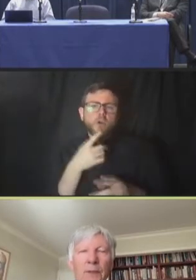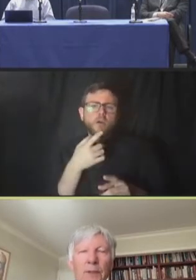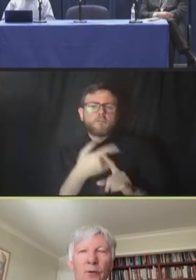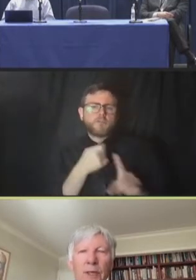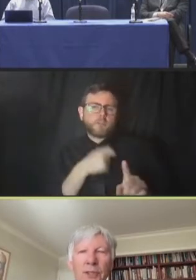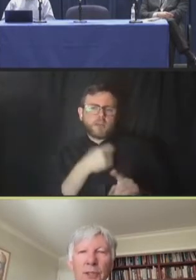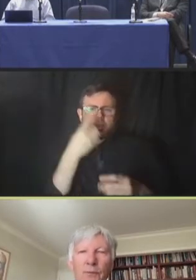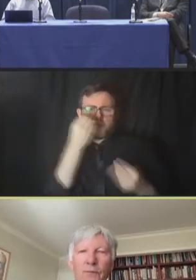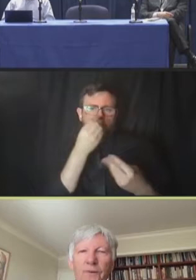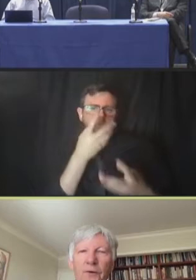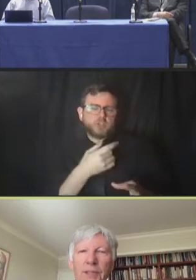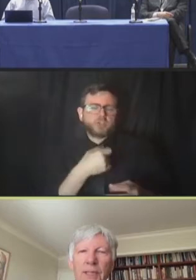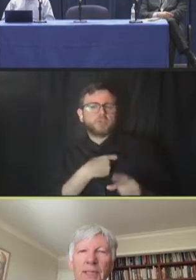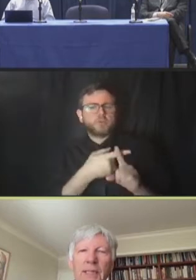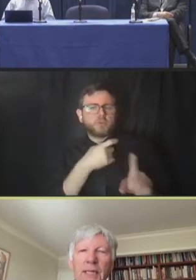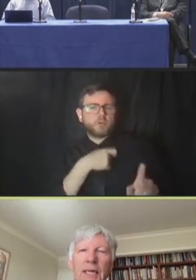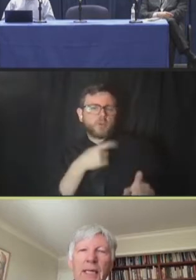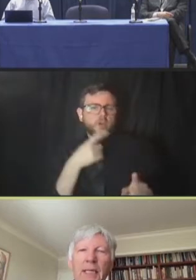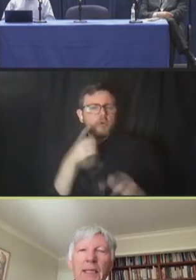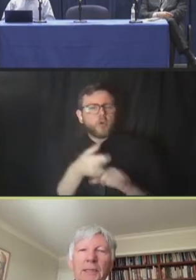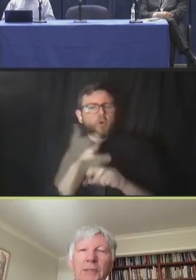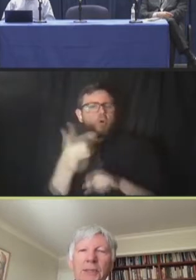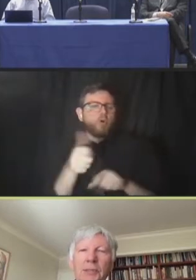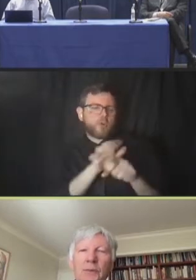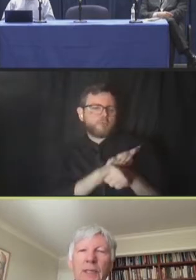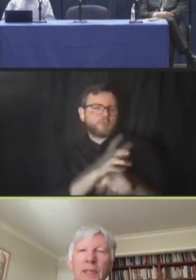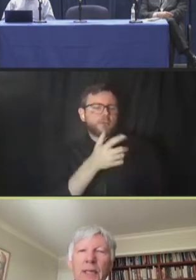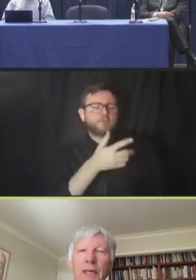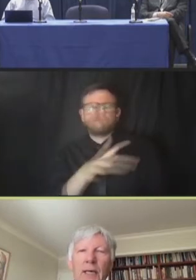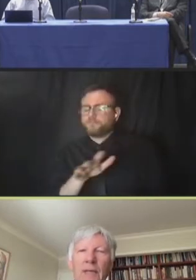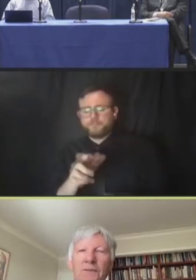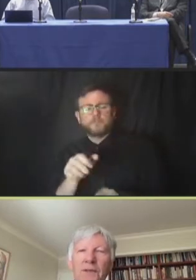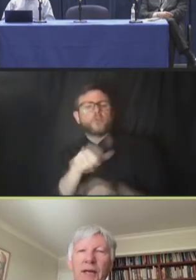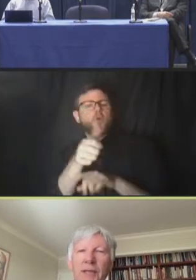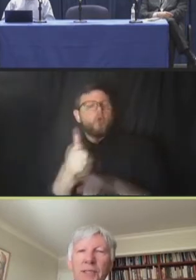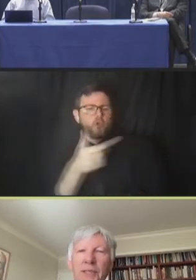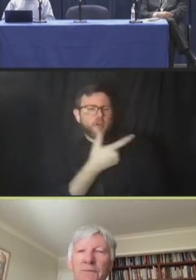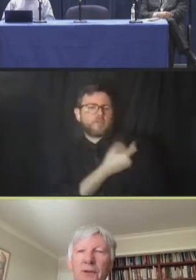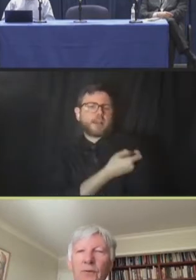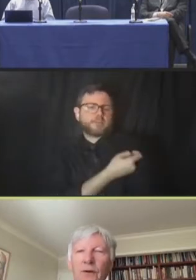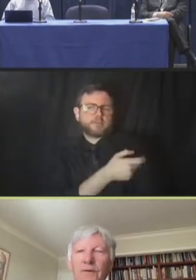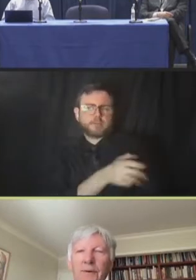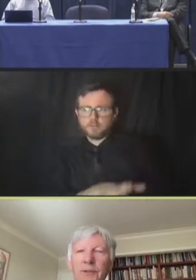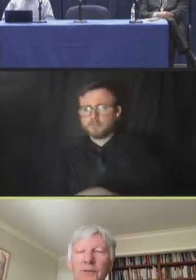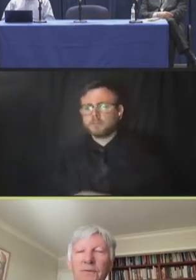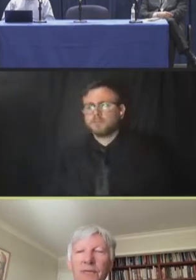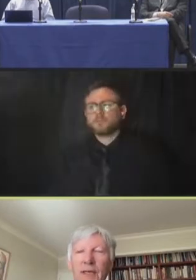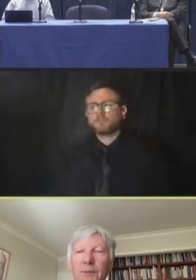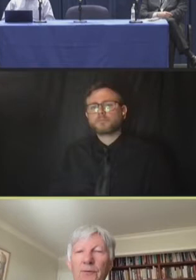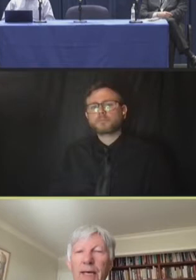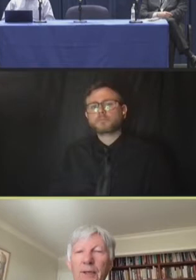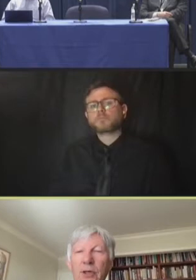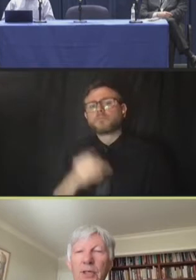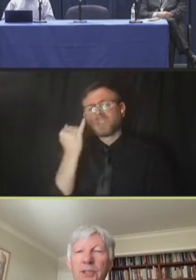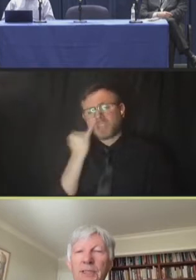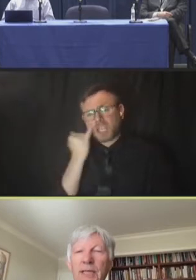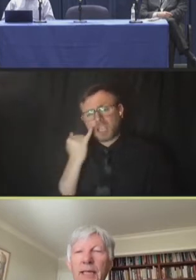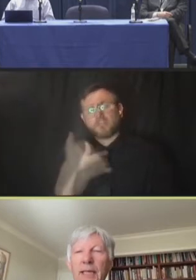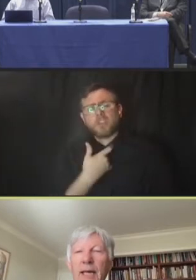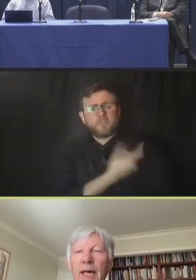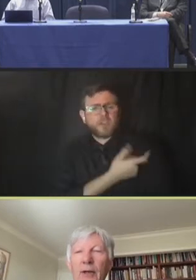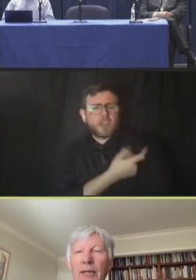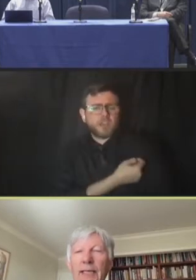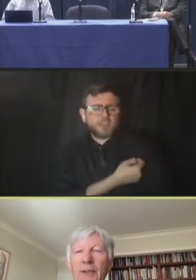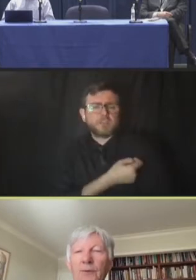So the question that we're focusing on today is this one. If this vaccine for the coronavirus was available without charge